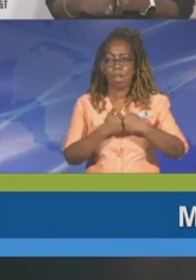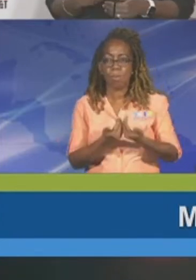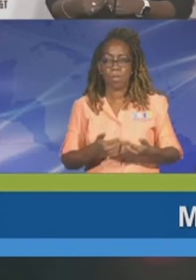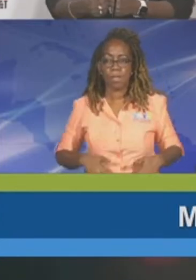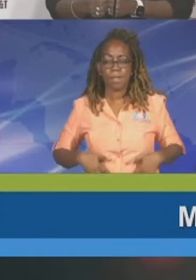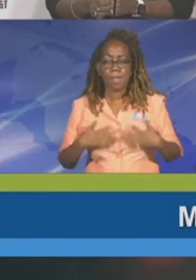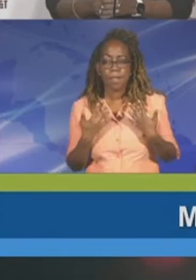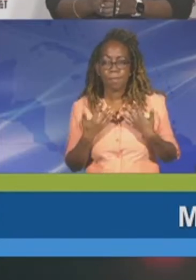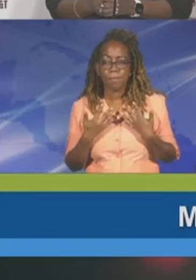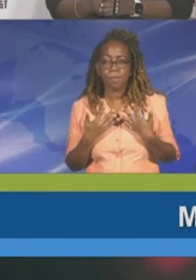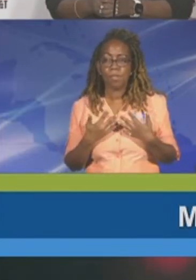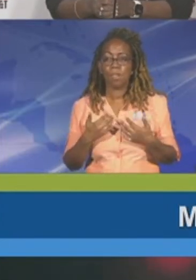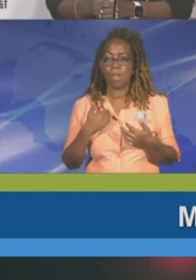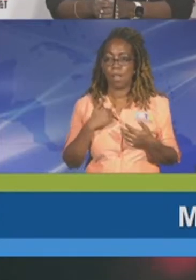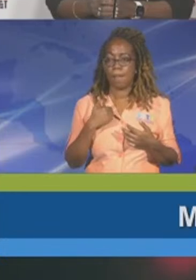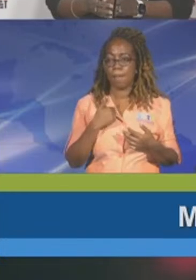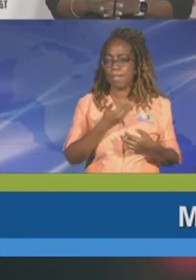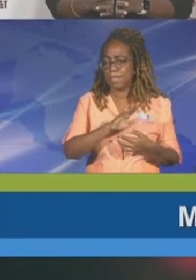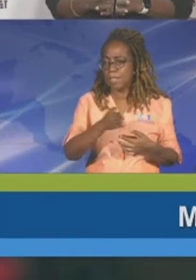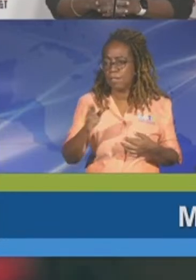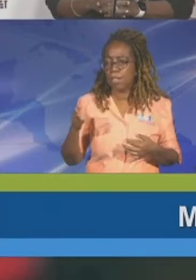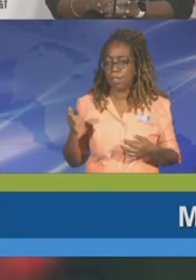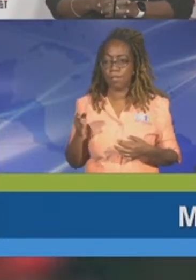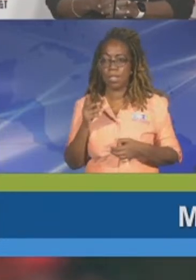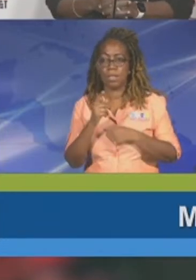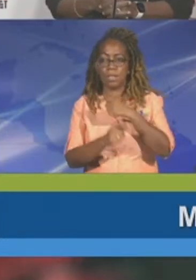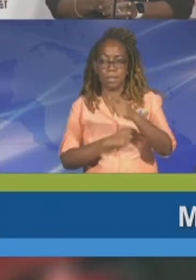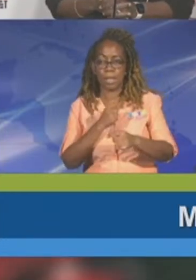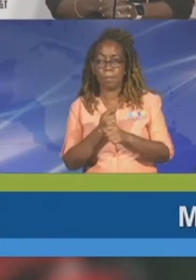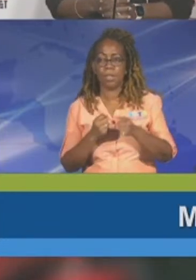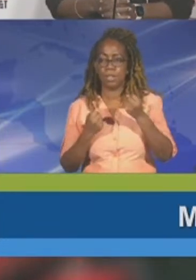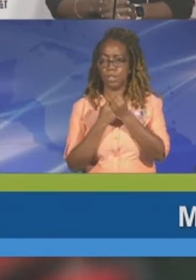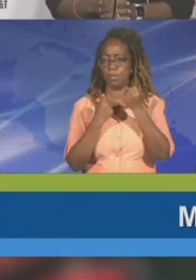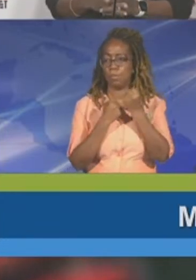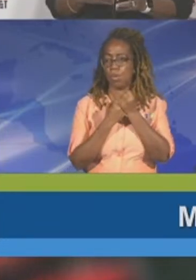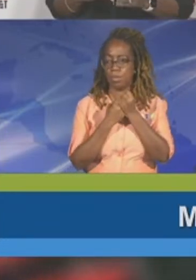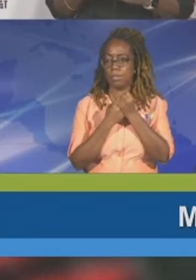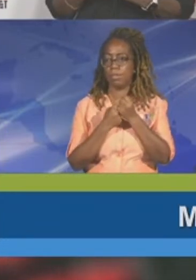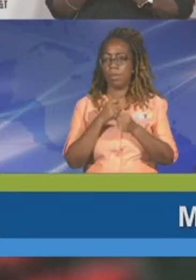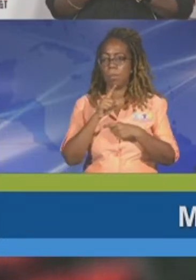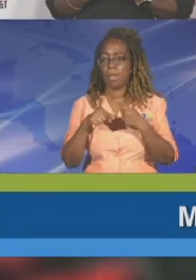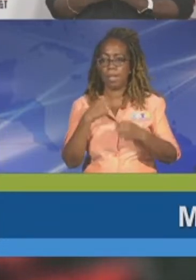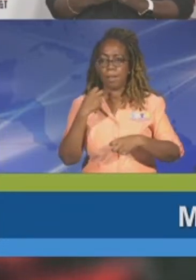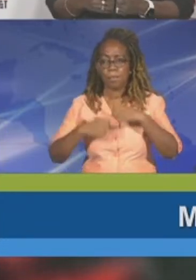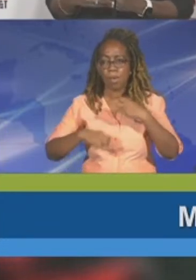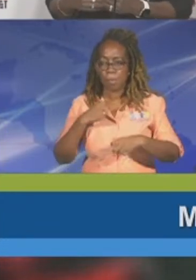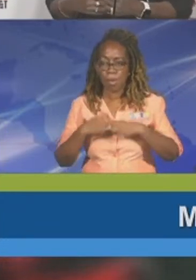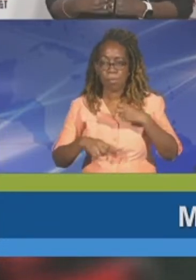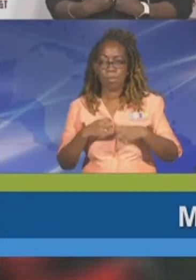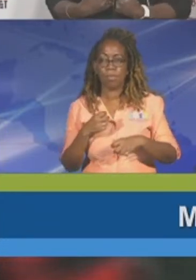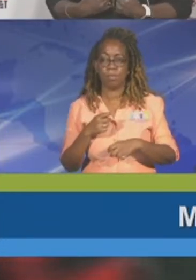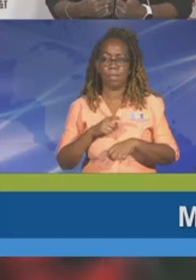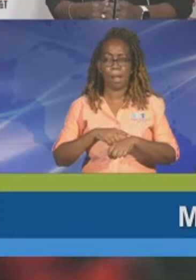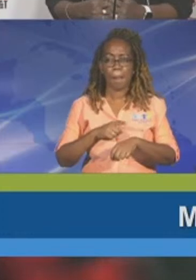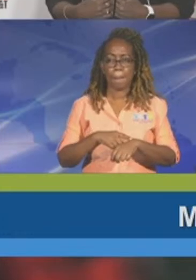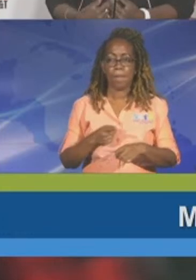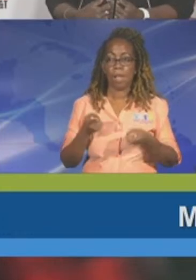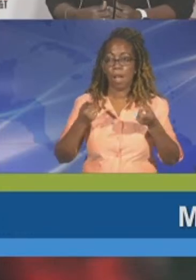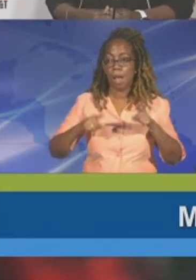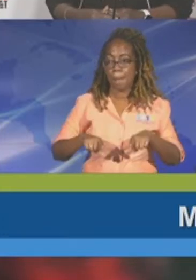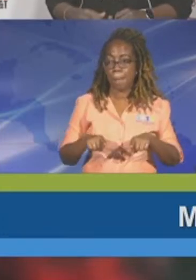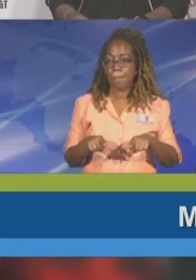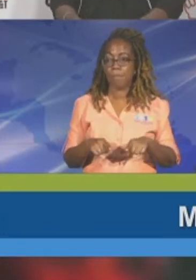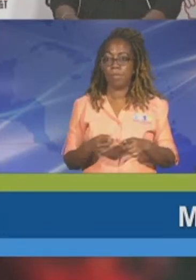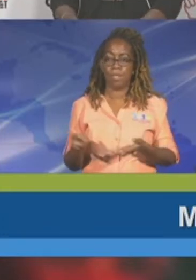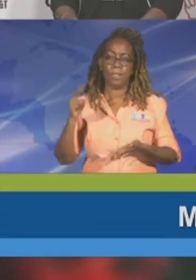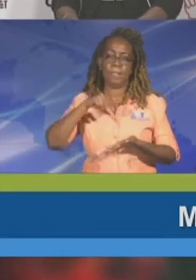of tools to use when we are faced with difficult circumstances and we are able to bounce back.